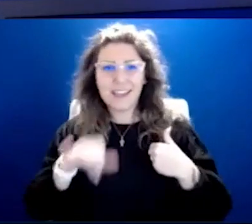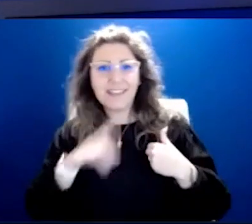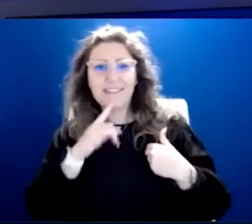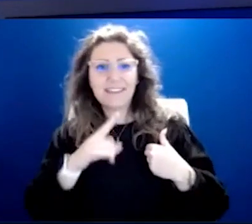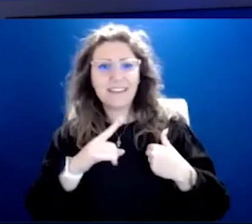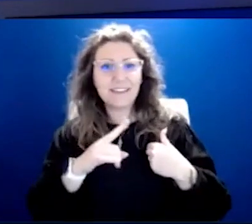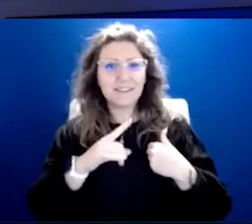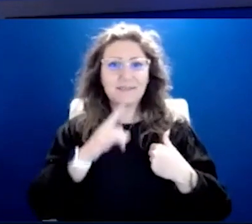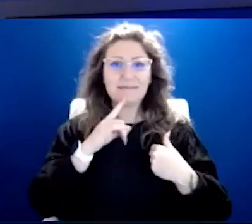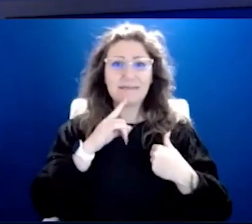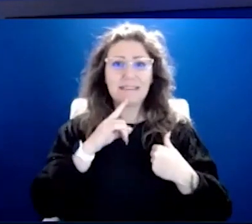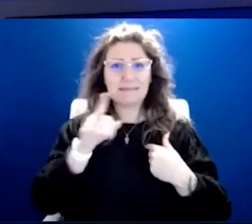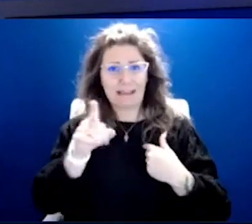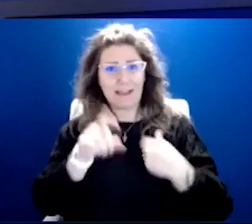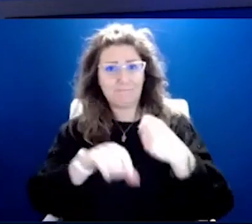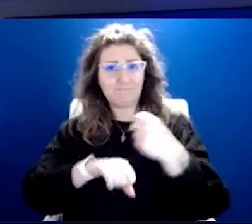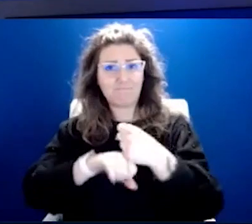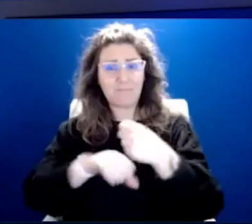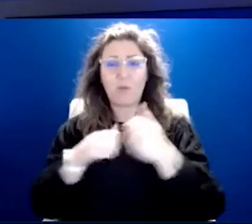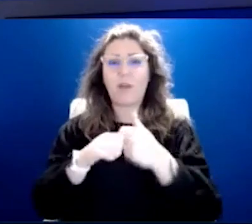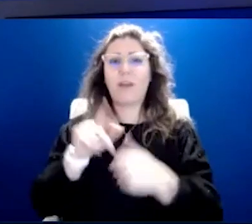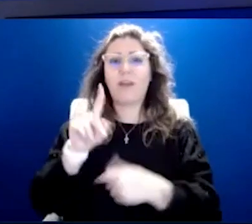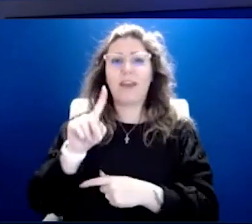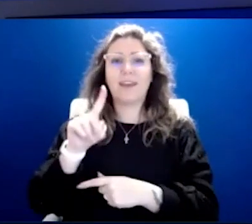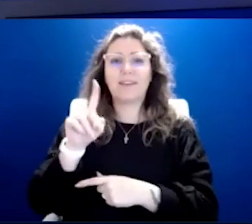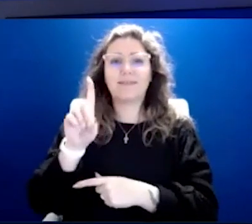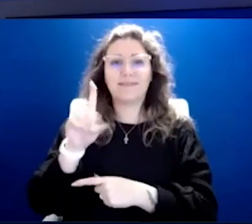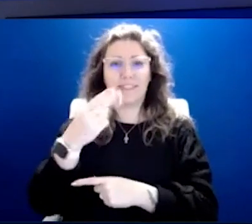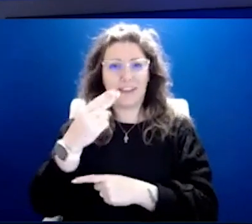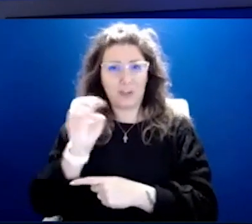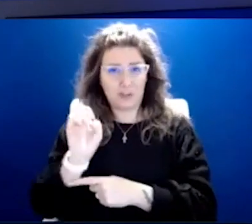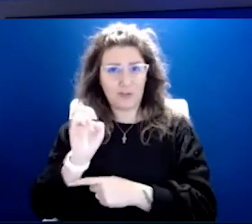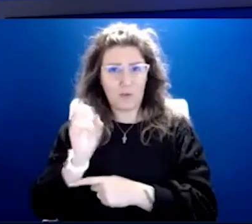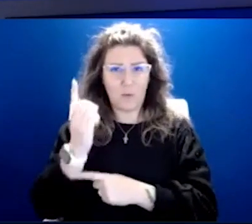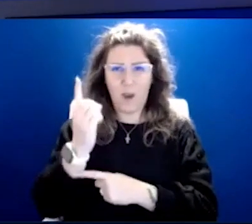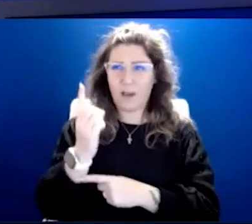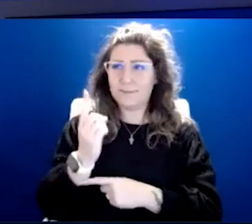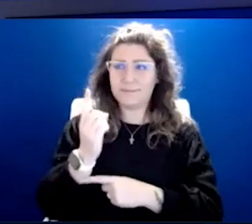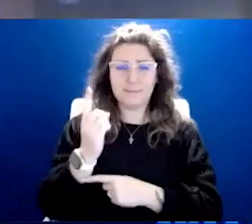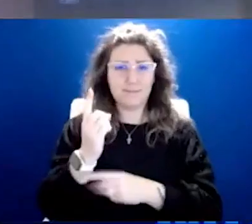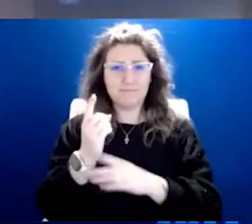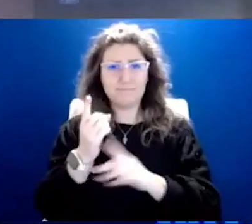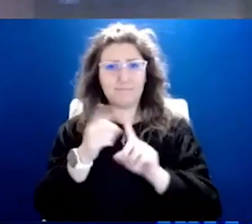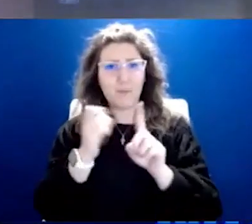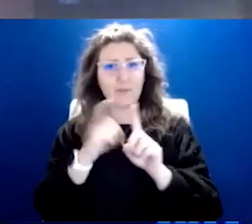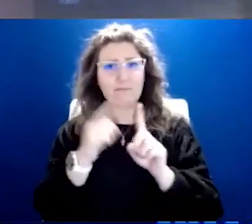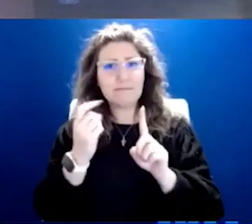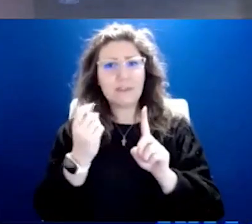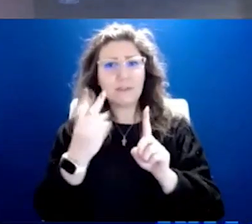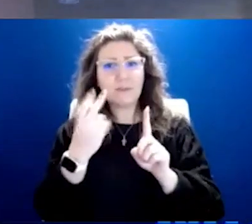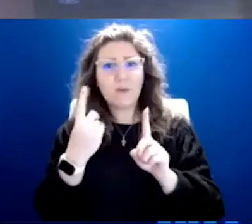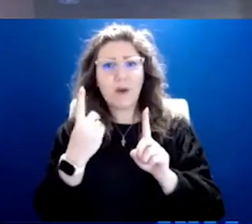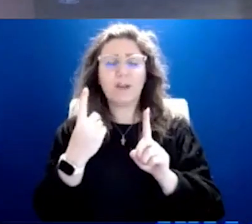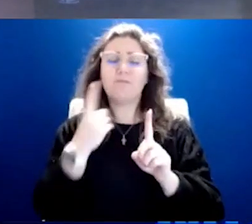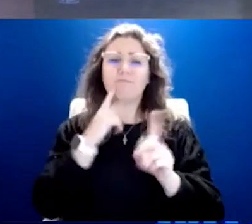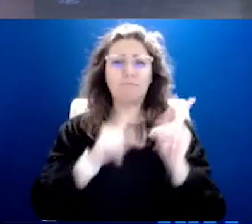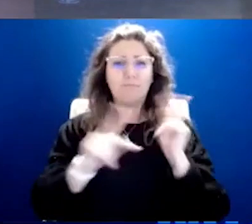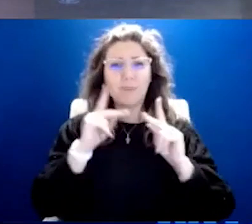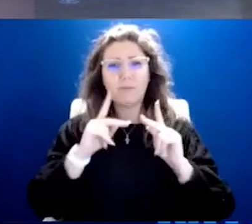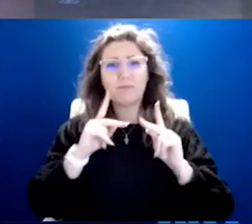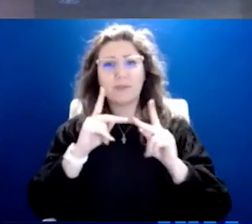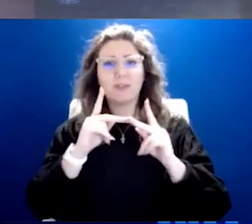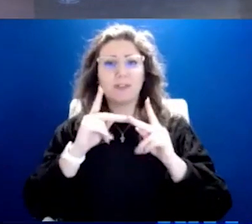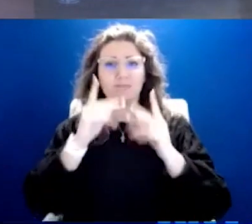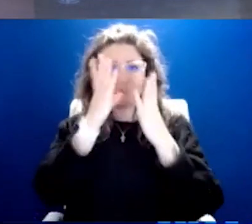campaign you did with KDHE. Yeah. You were one of, I think, 10 or 12 different folks that had different stories to share about their experience with COVID. And what